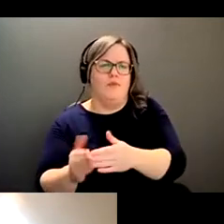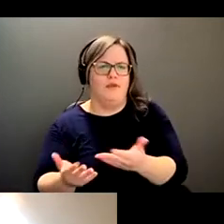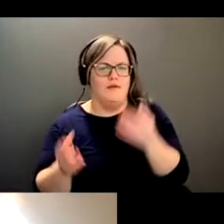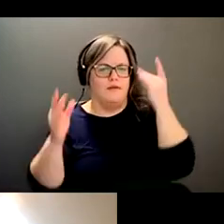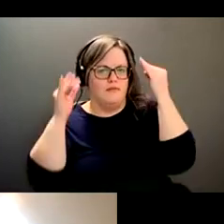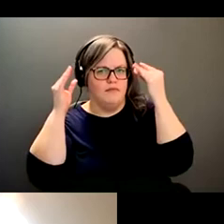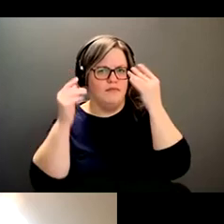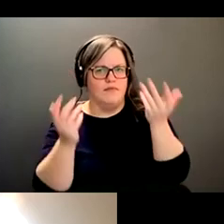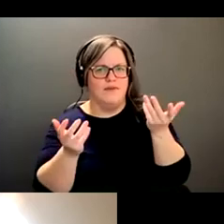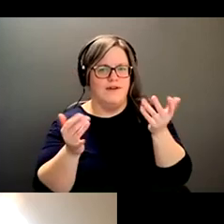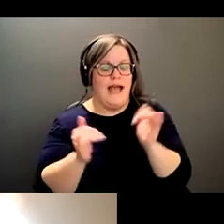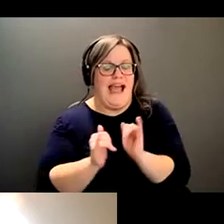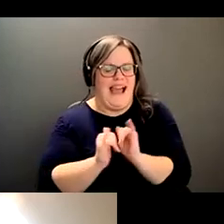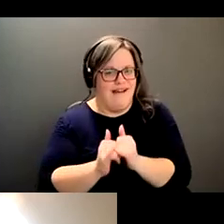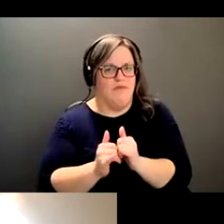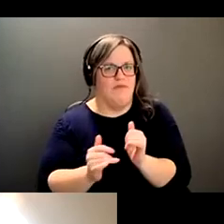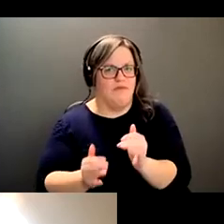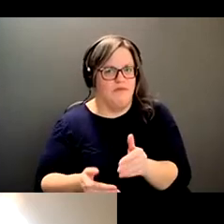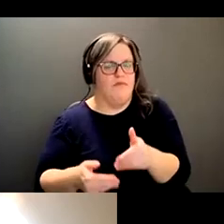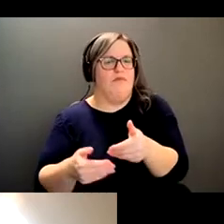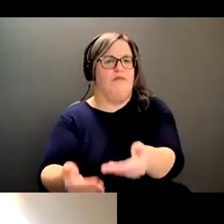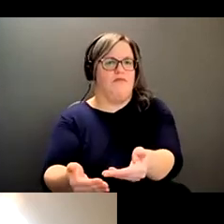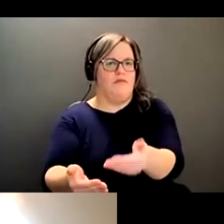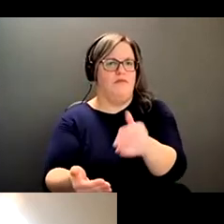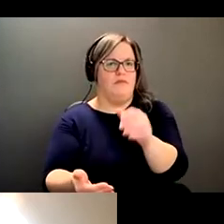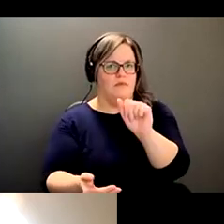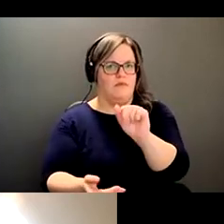and like, how are you offering it is also,